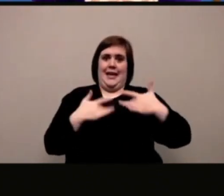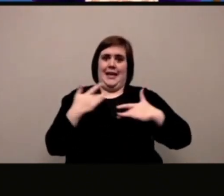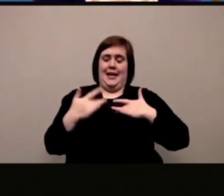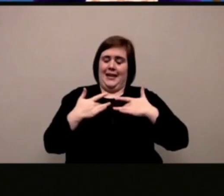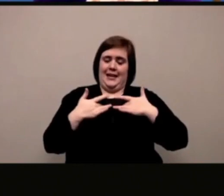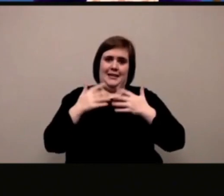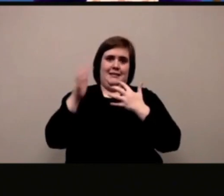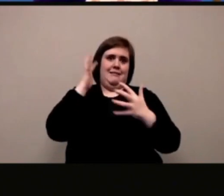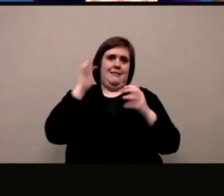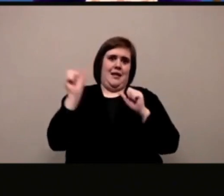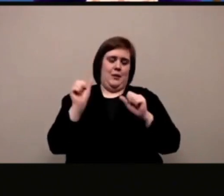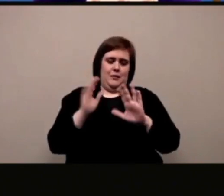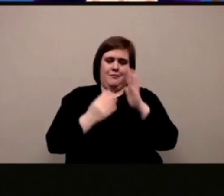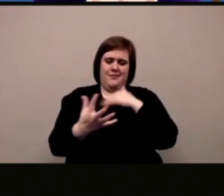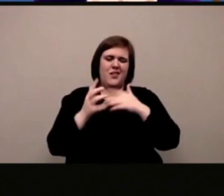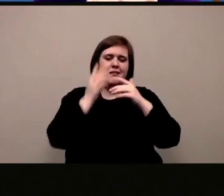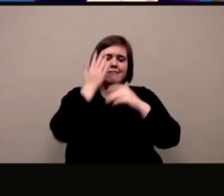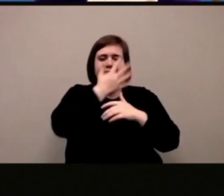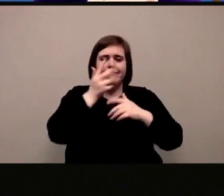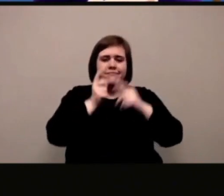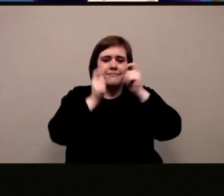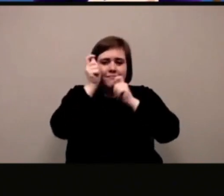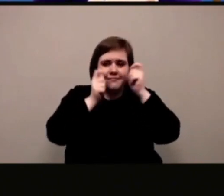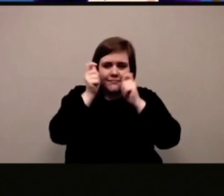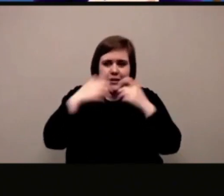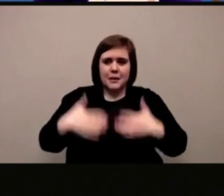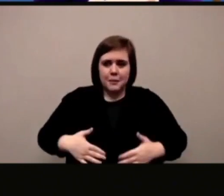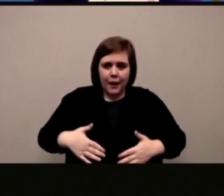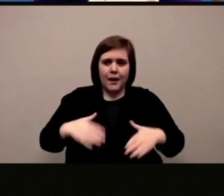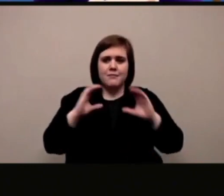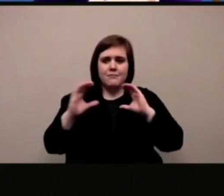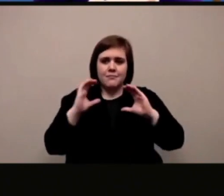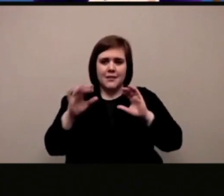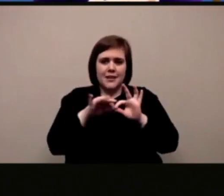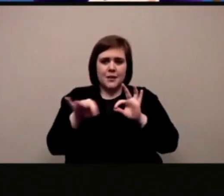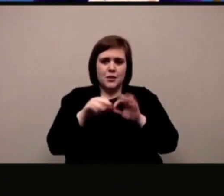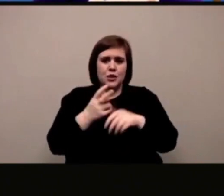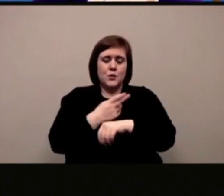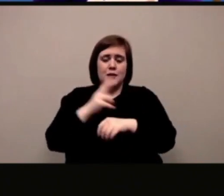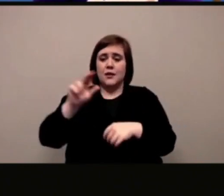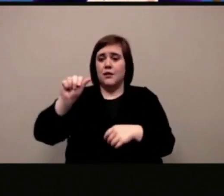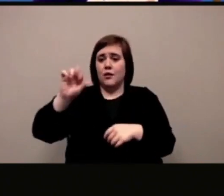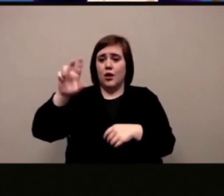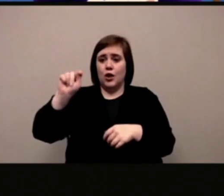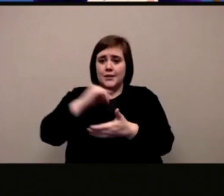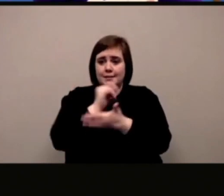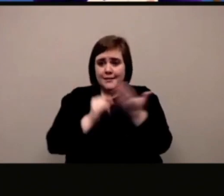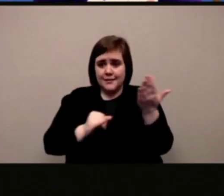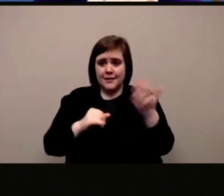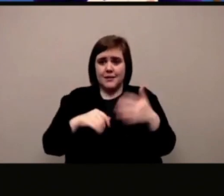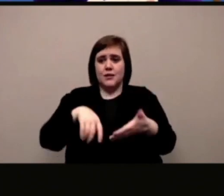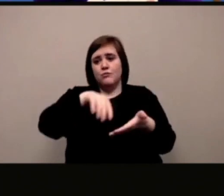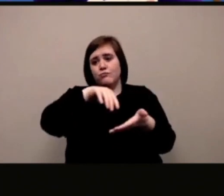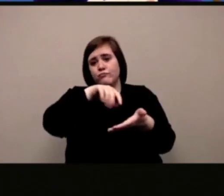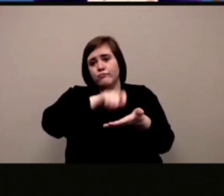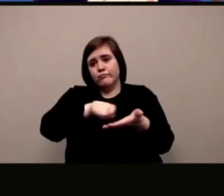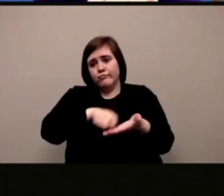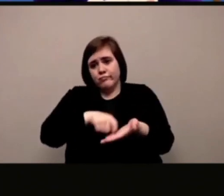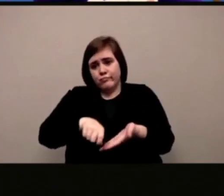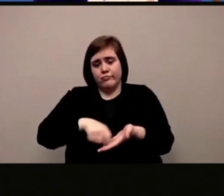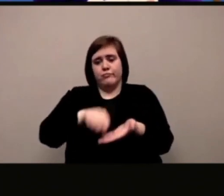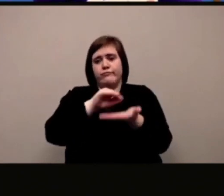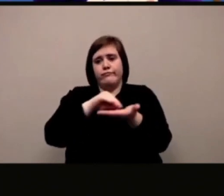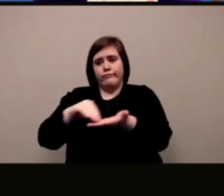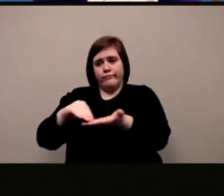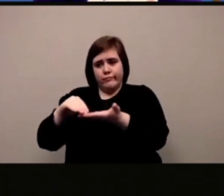definitely. So we have things like facial expression, body language, using art or journaling, as well as sounds,